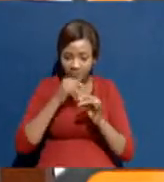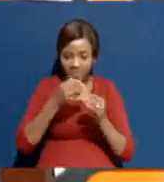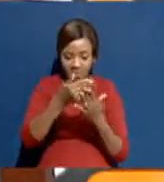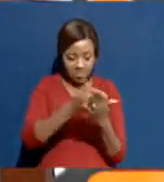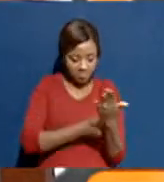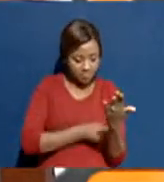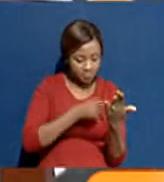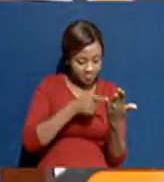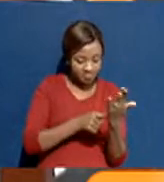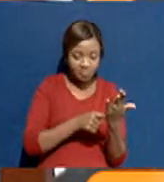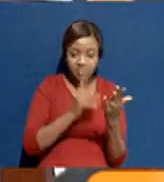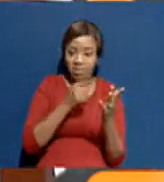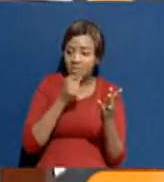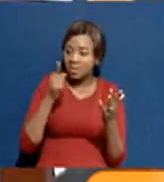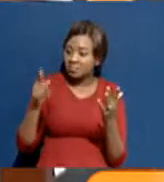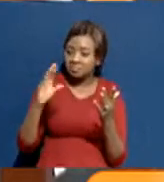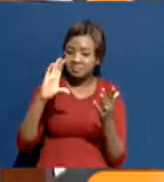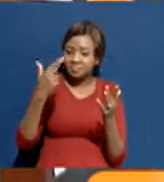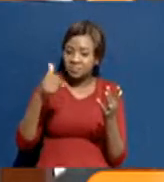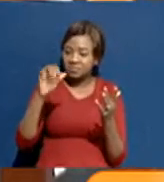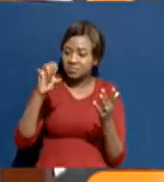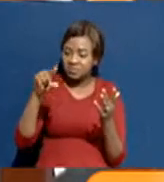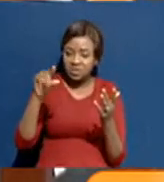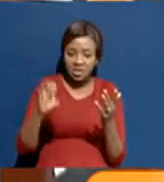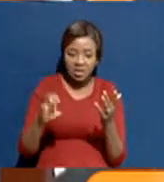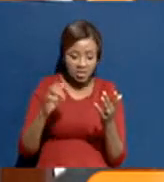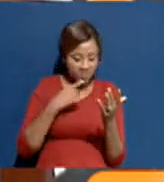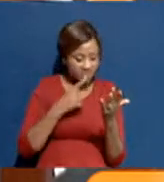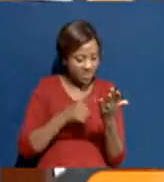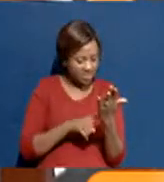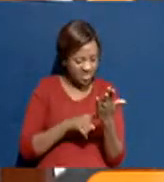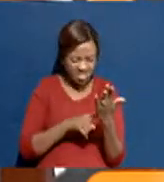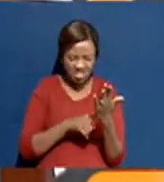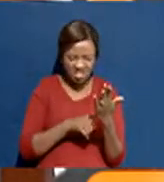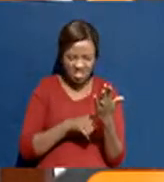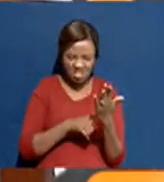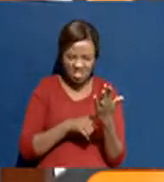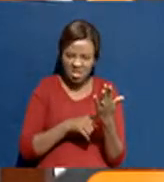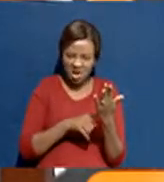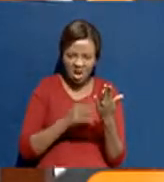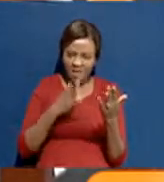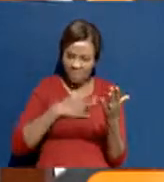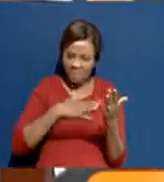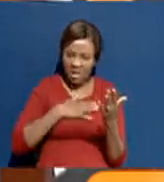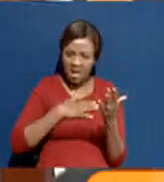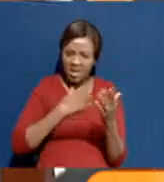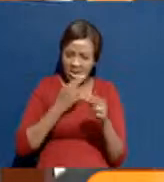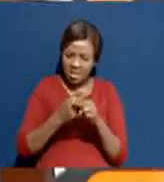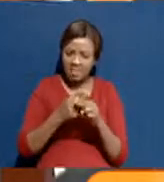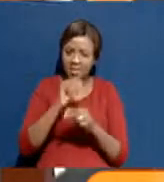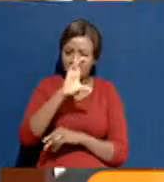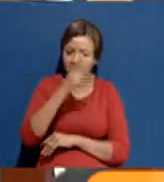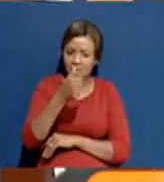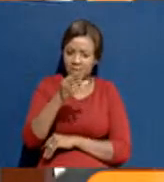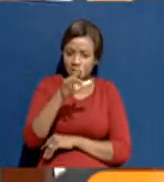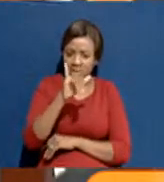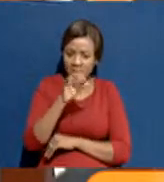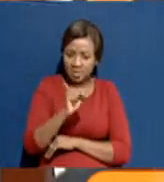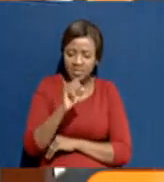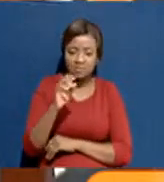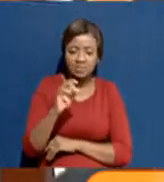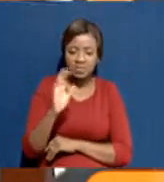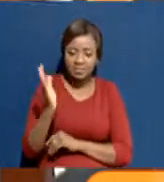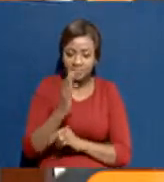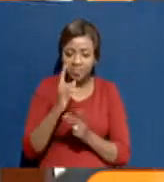to Chege, there was a very light moment when he said, you know, his name was Christopher Chege Msando. Mm-hmm. So the name Chege, you know, is